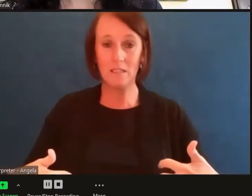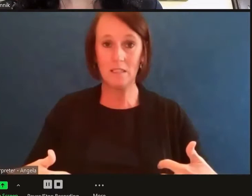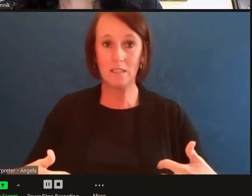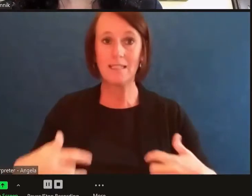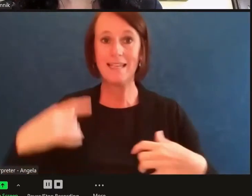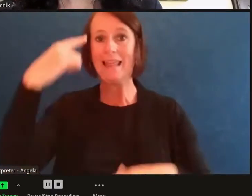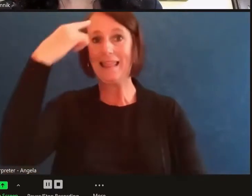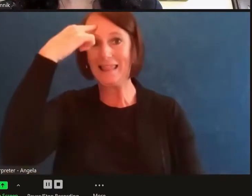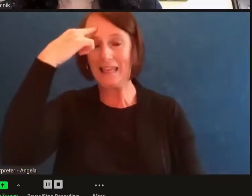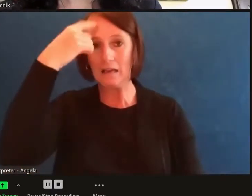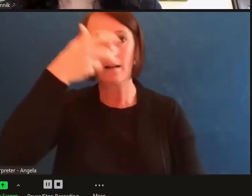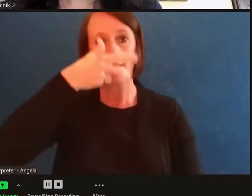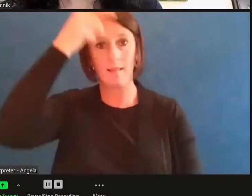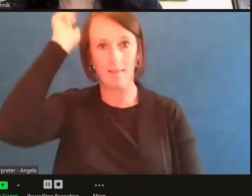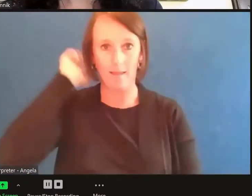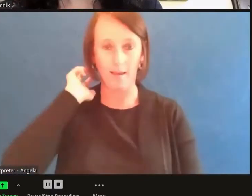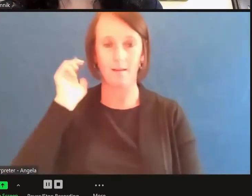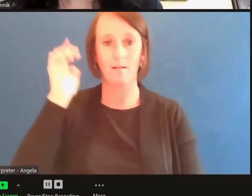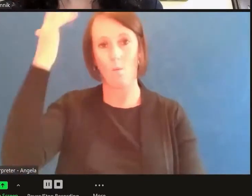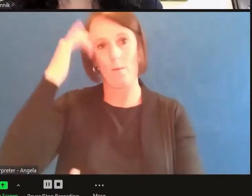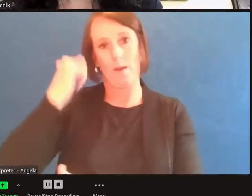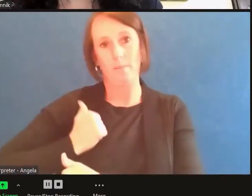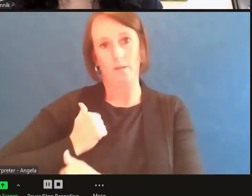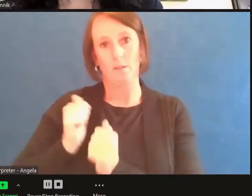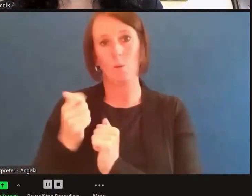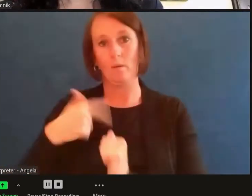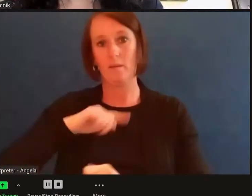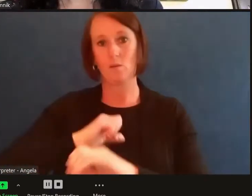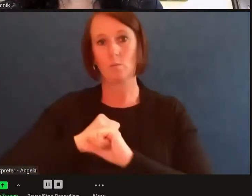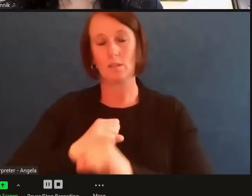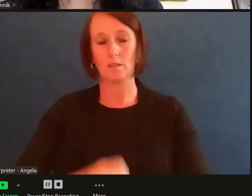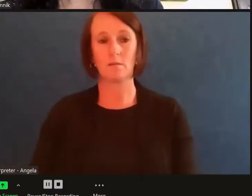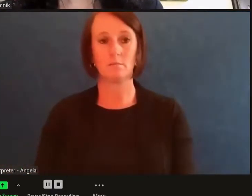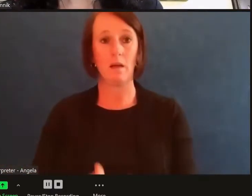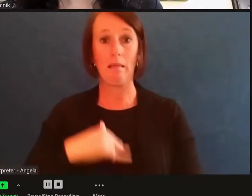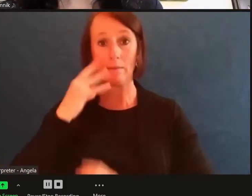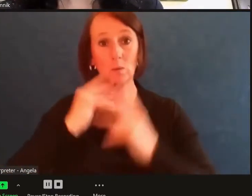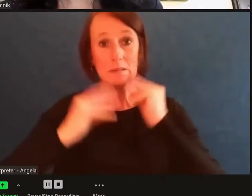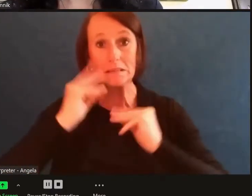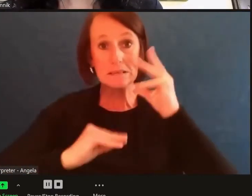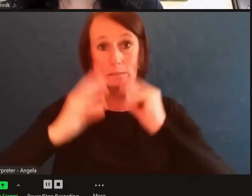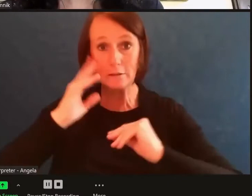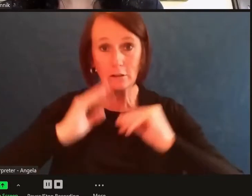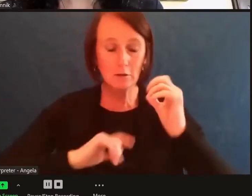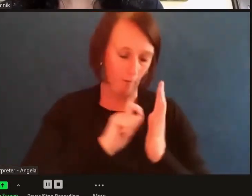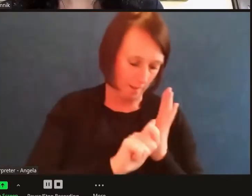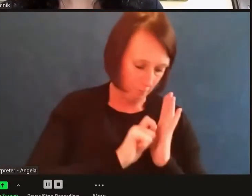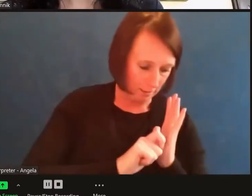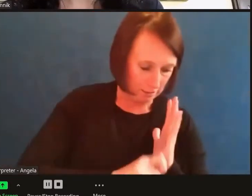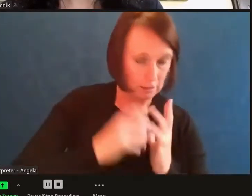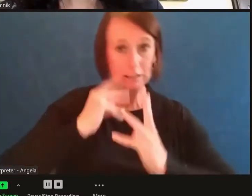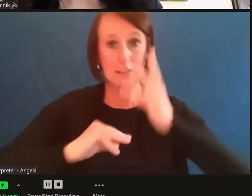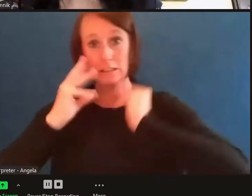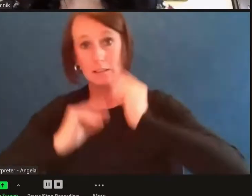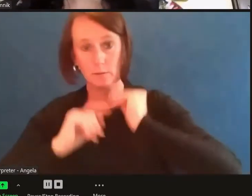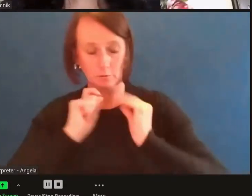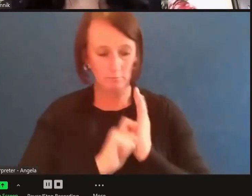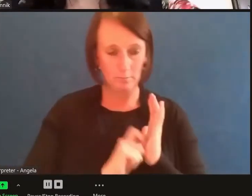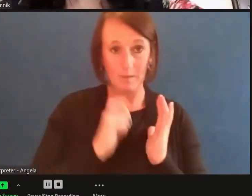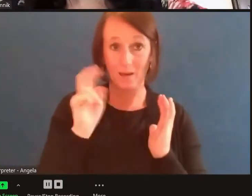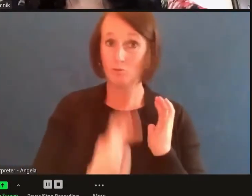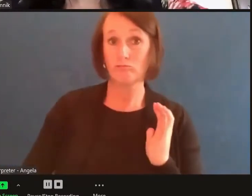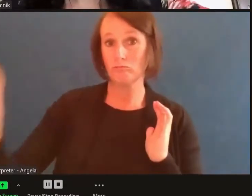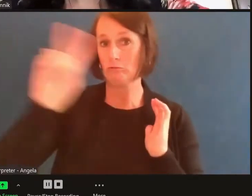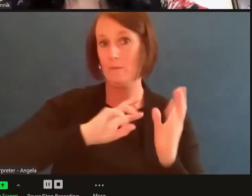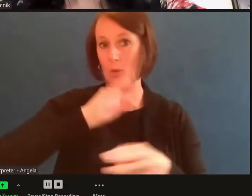guys with submachine guns with us. I love experiential things. And sometimes it's I don't travel the world.